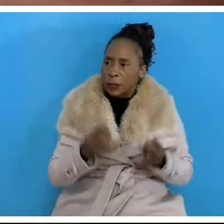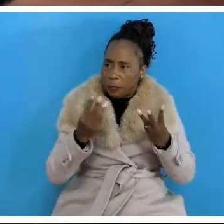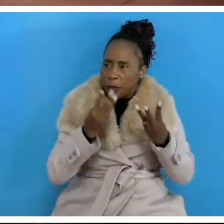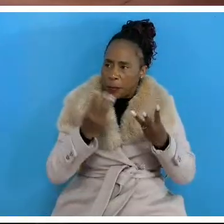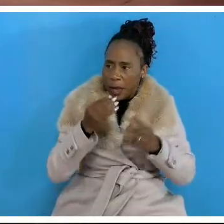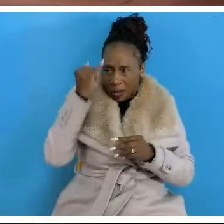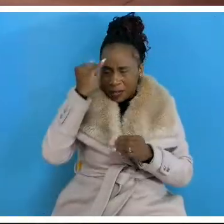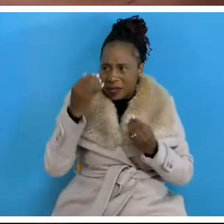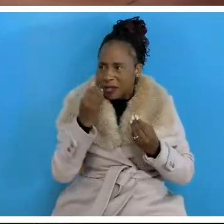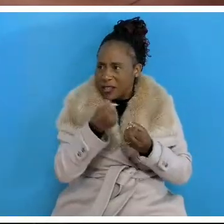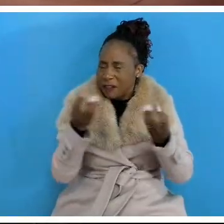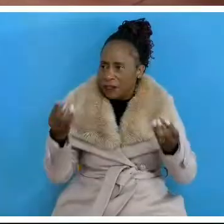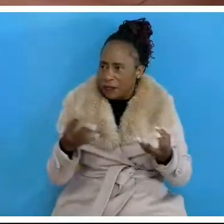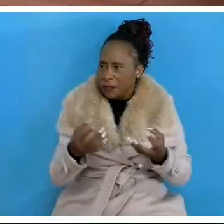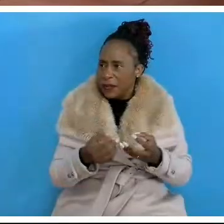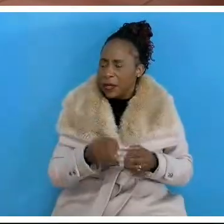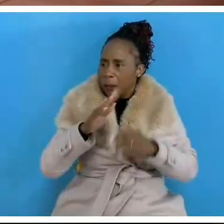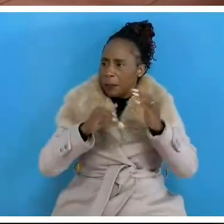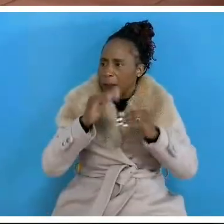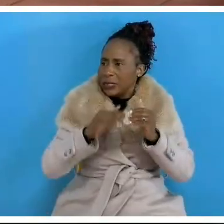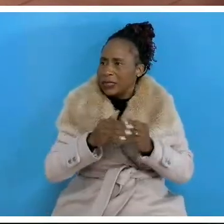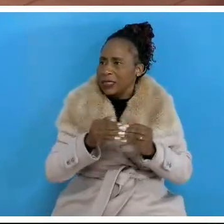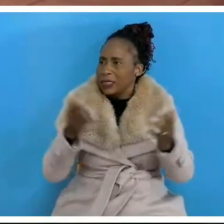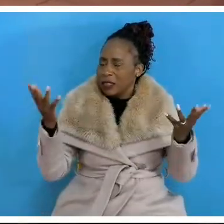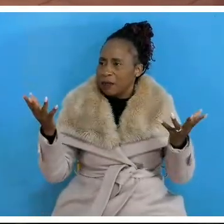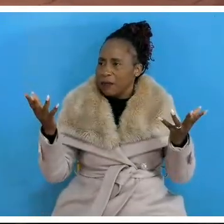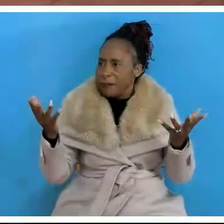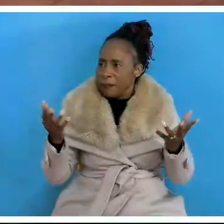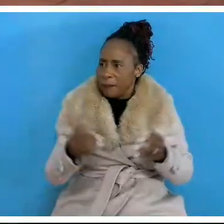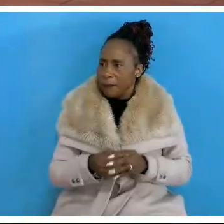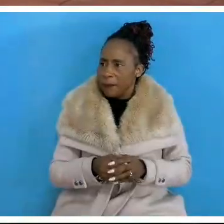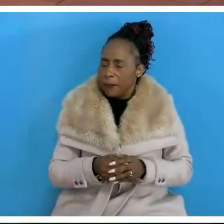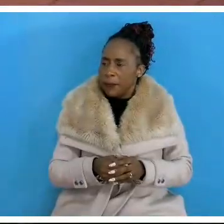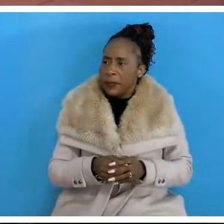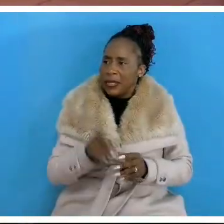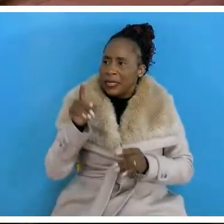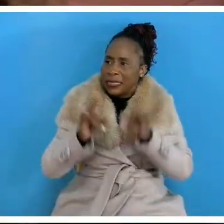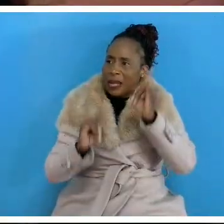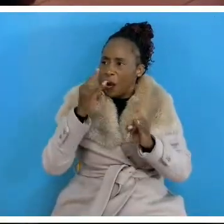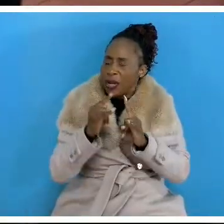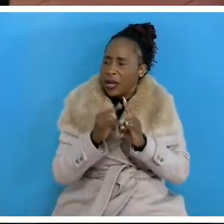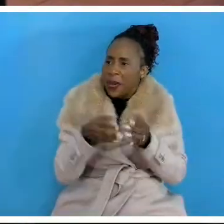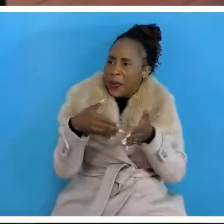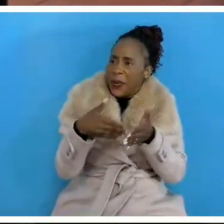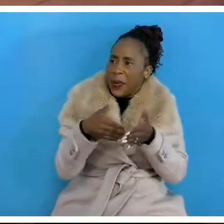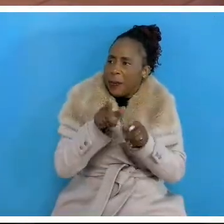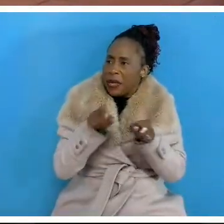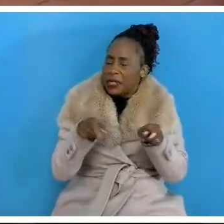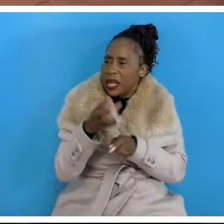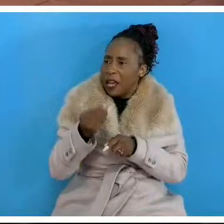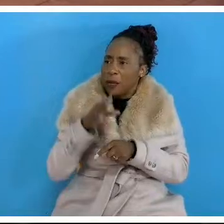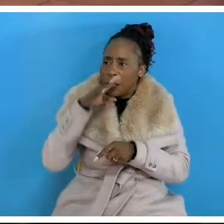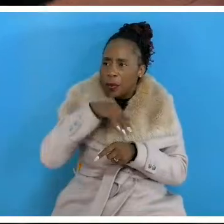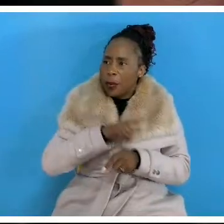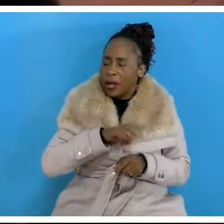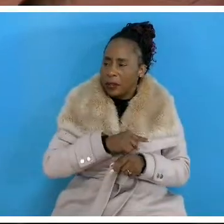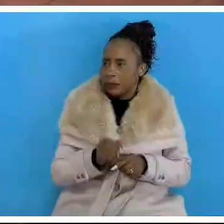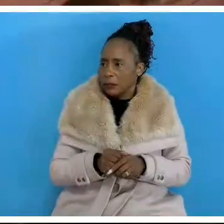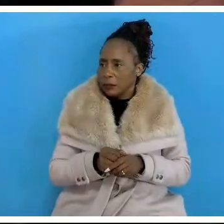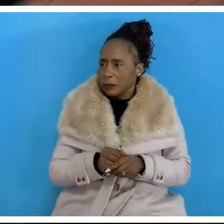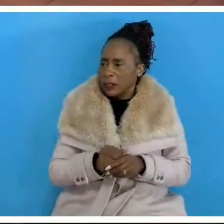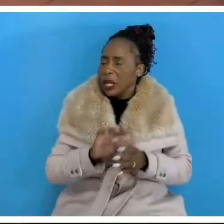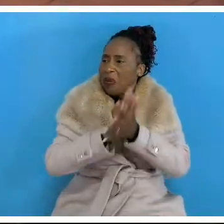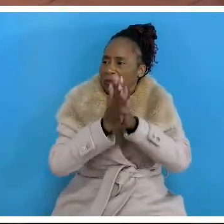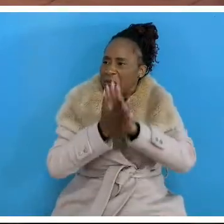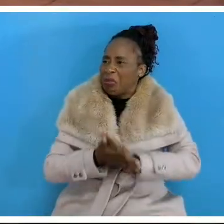these buildings? Why these buildings in town? Why are they empty? Why are they've been damaged or vandalized?